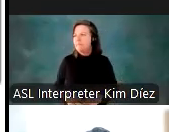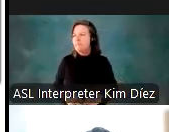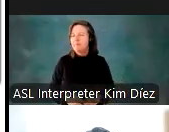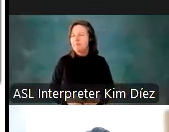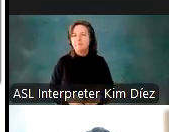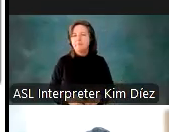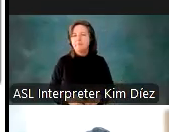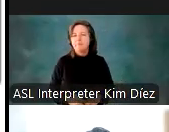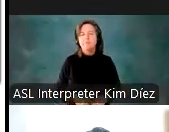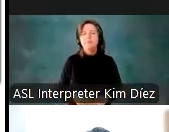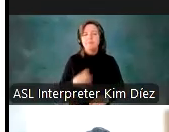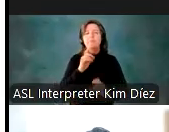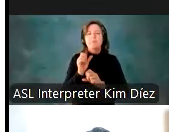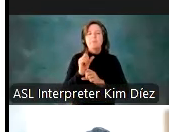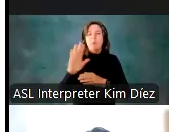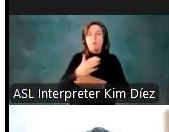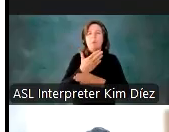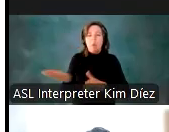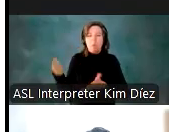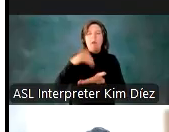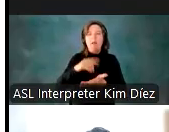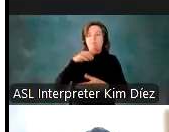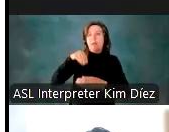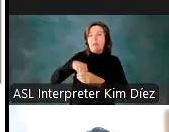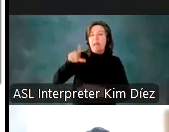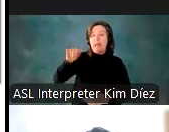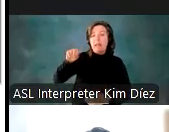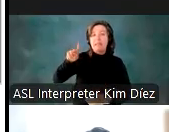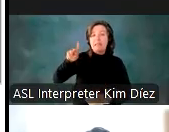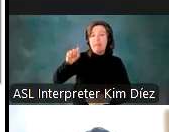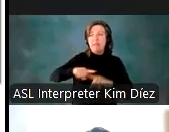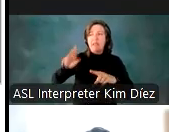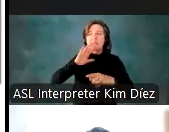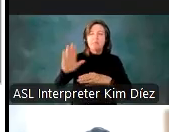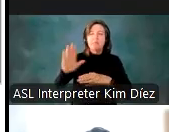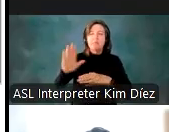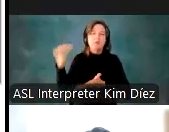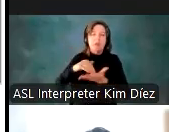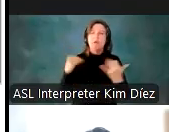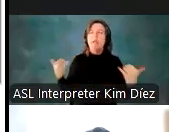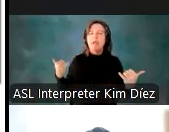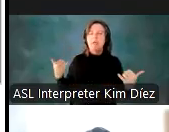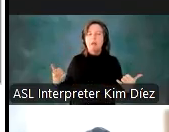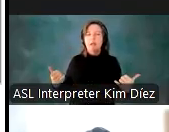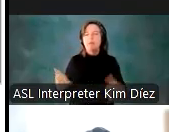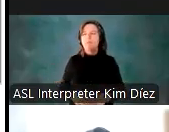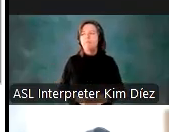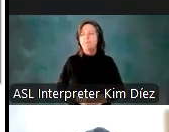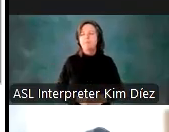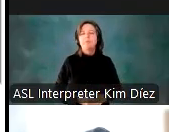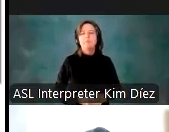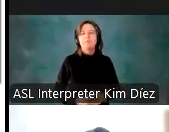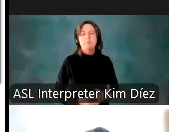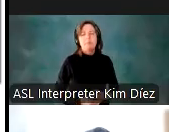We'll make sure to reshare it. It was Okay. in the link shared, but we'll reshare it right now. Well,